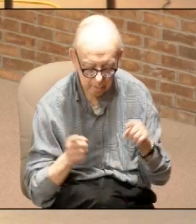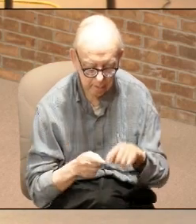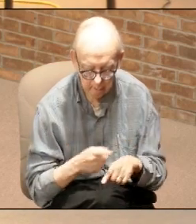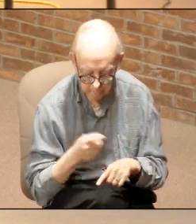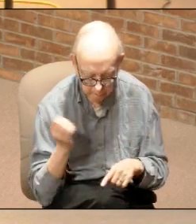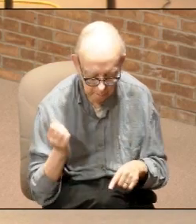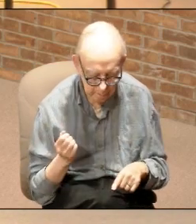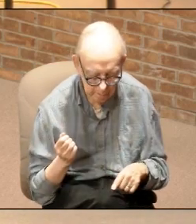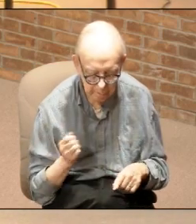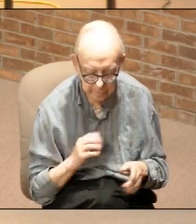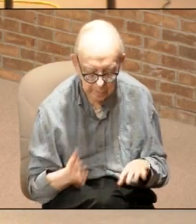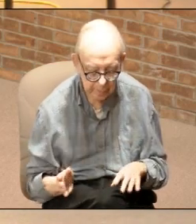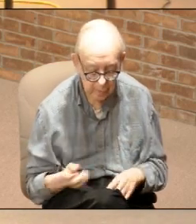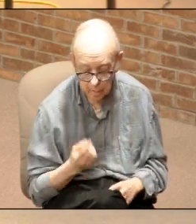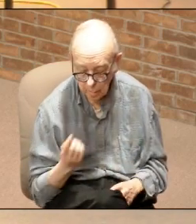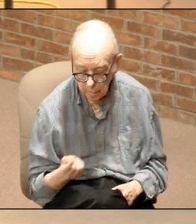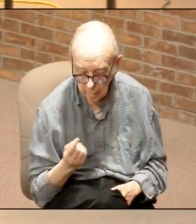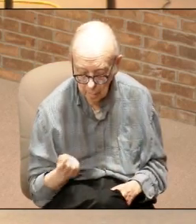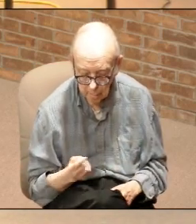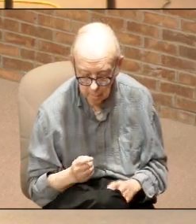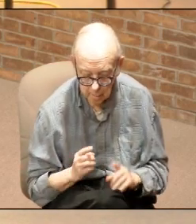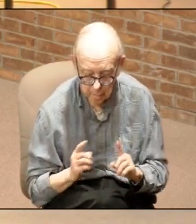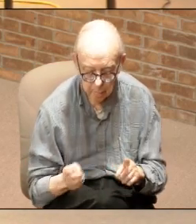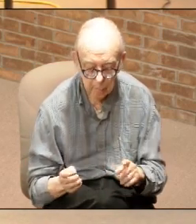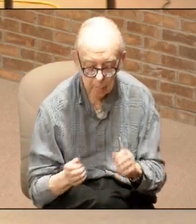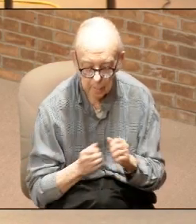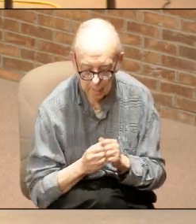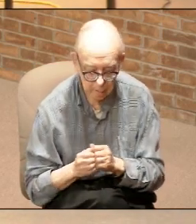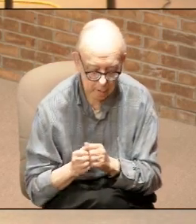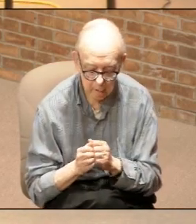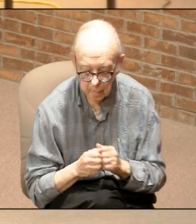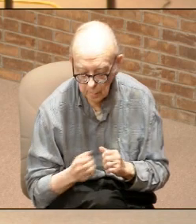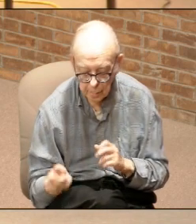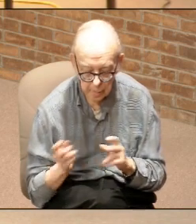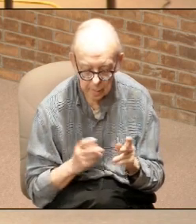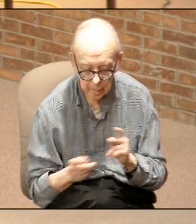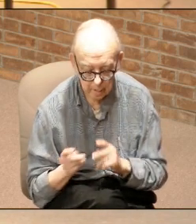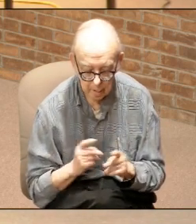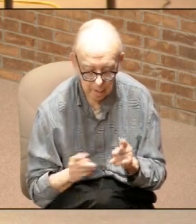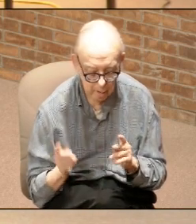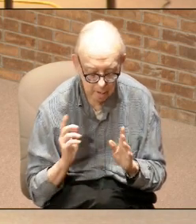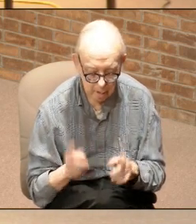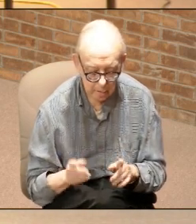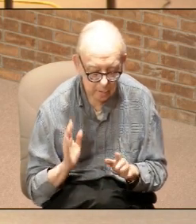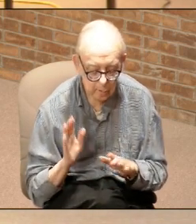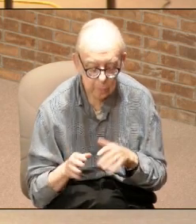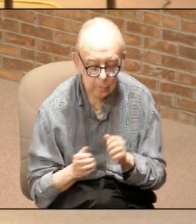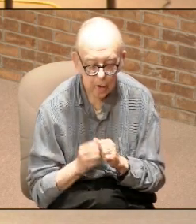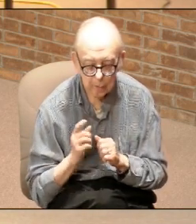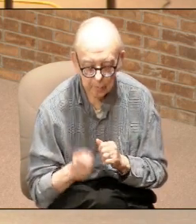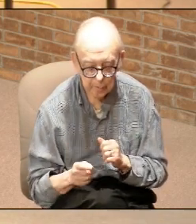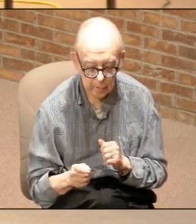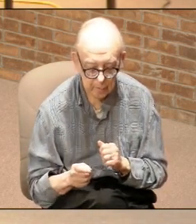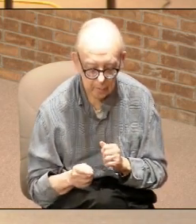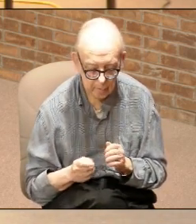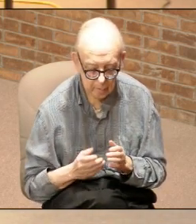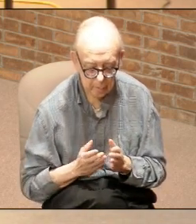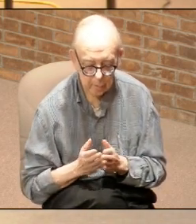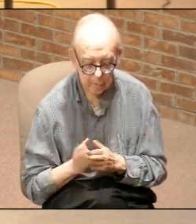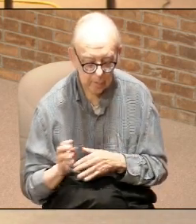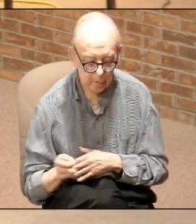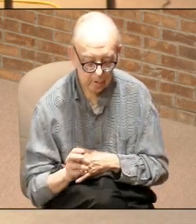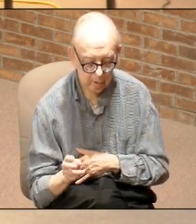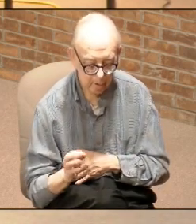shadow of death by yourself or you can go together with other people that want to walk with you through your